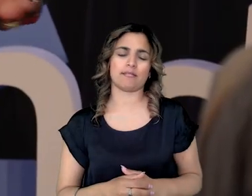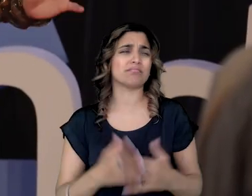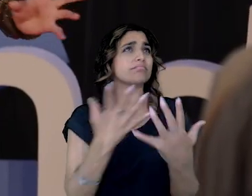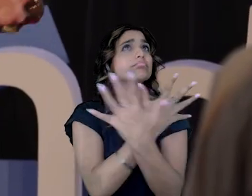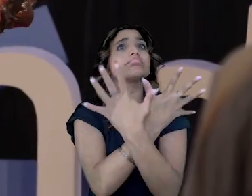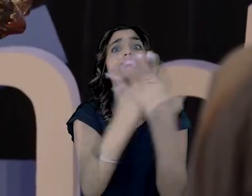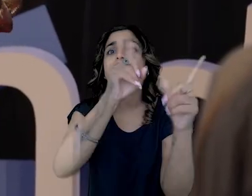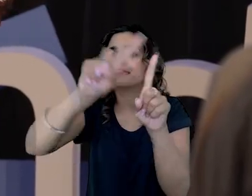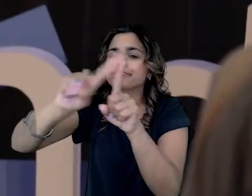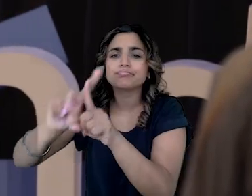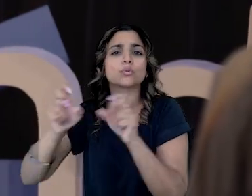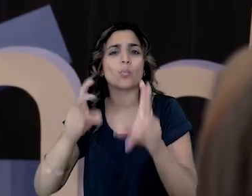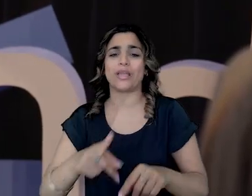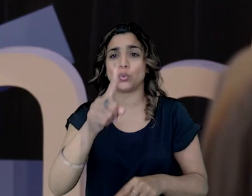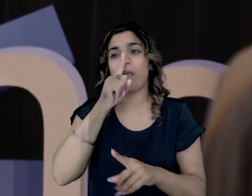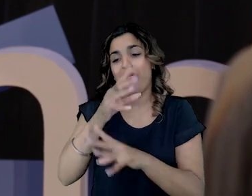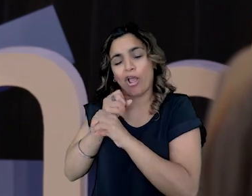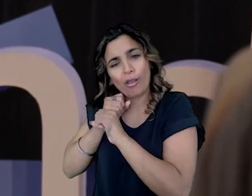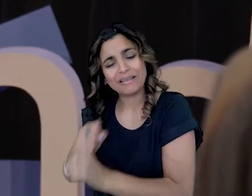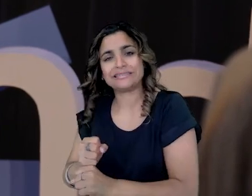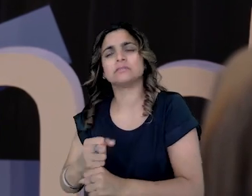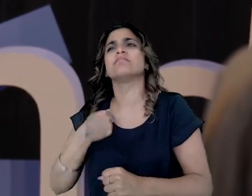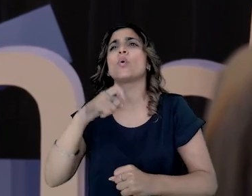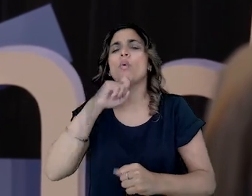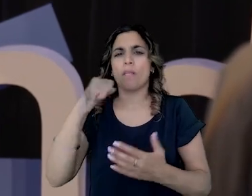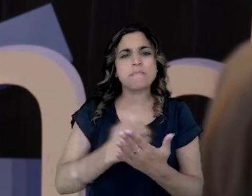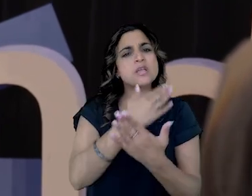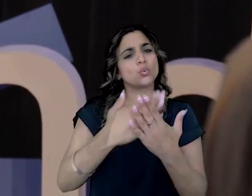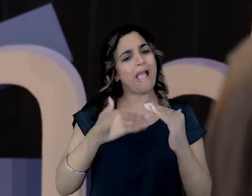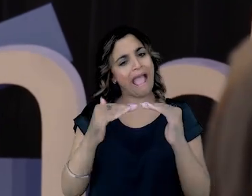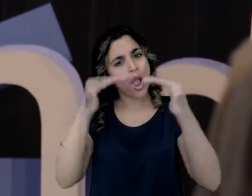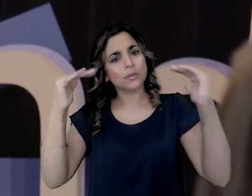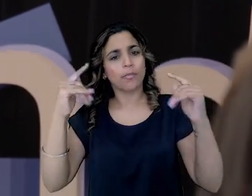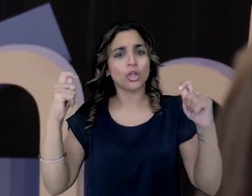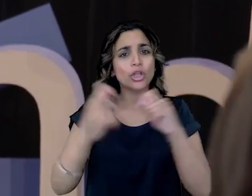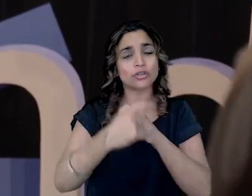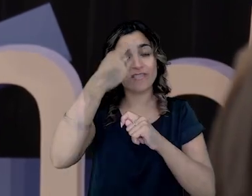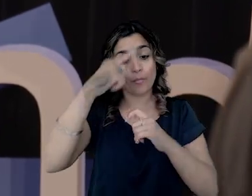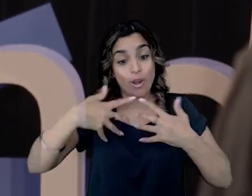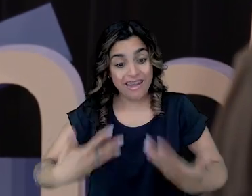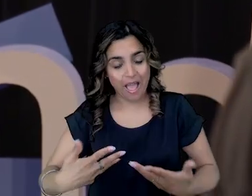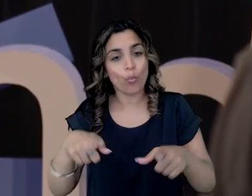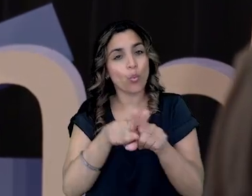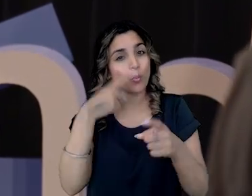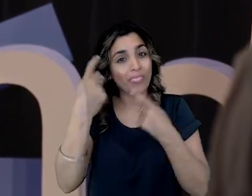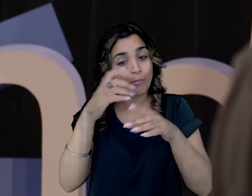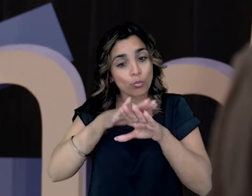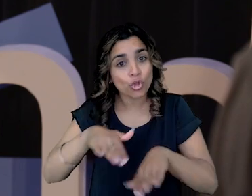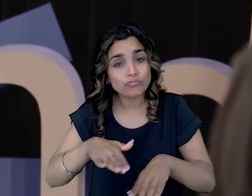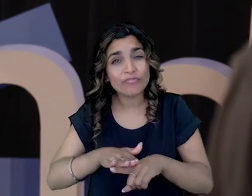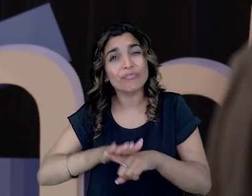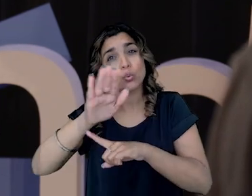there are so many ways that you can commit to equitable change now and for future generations to